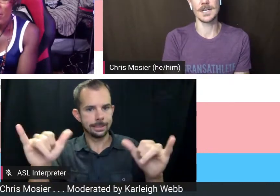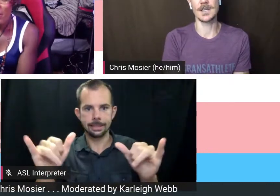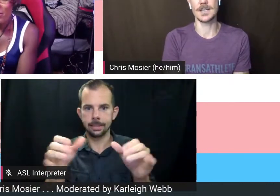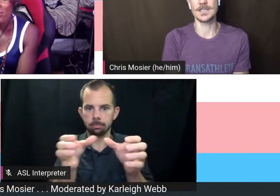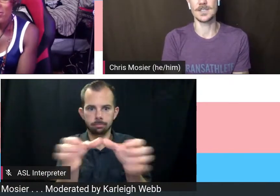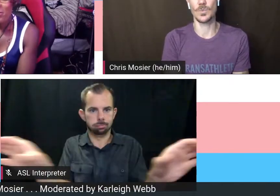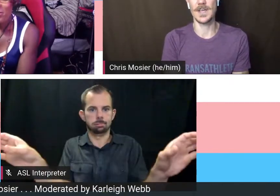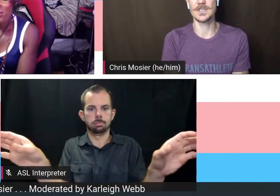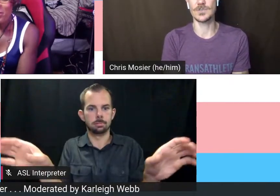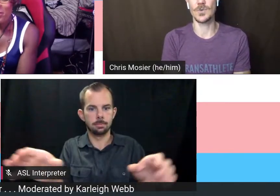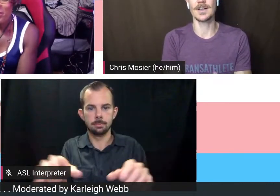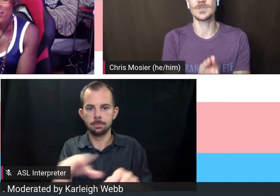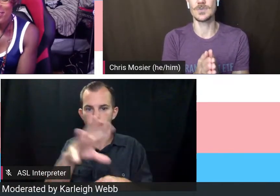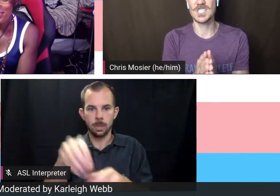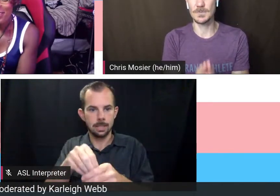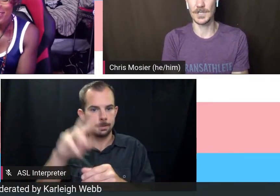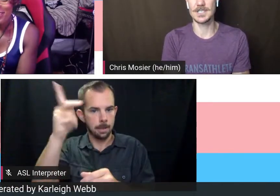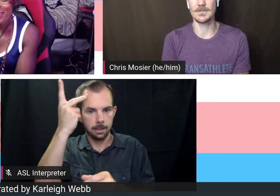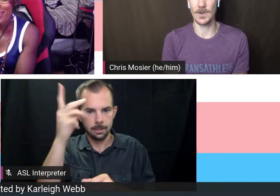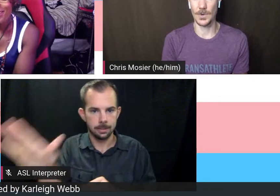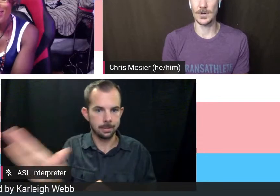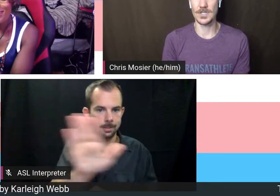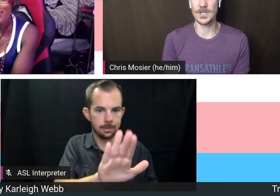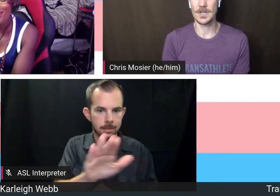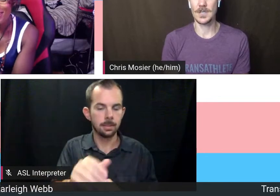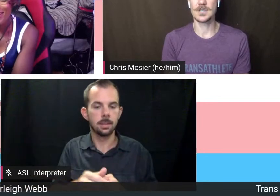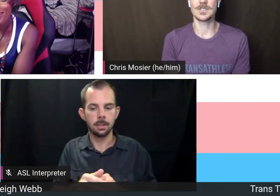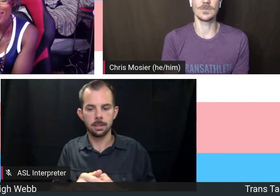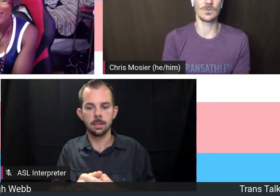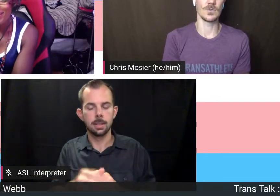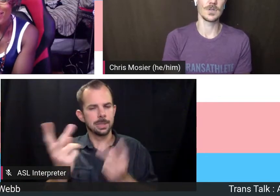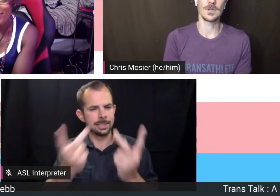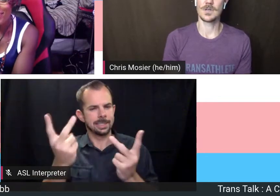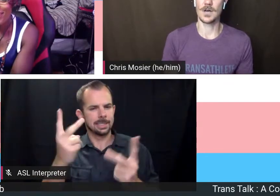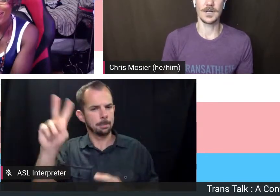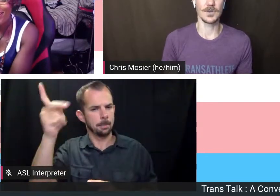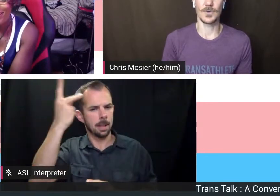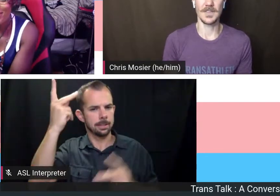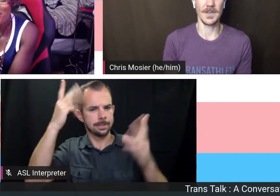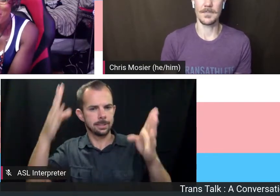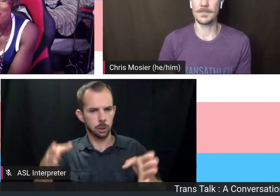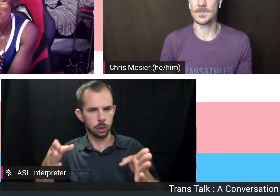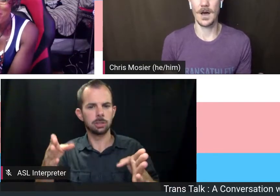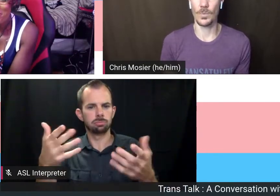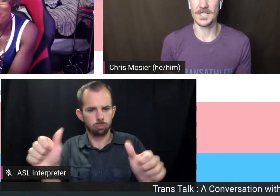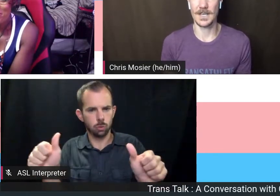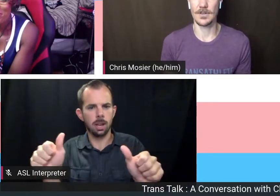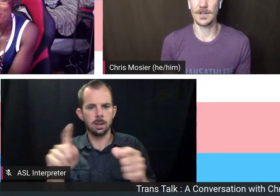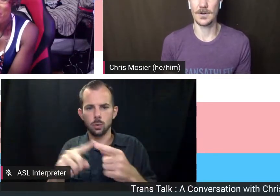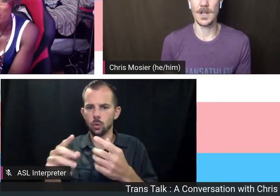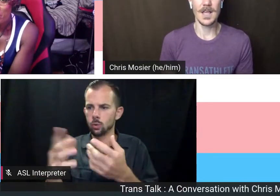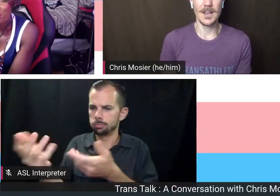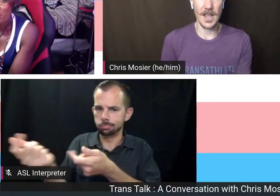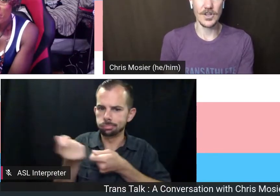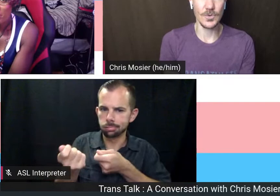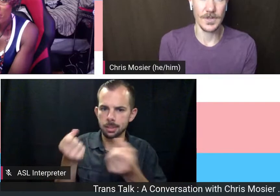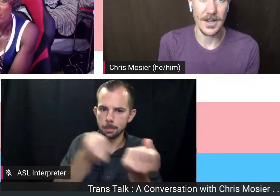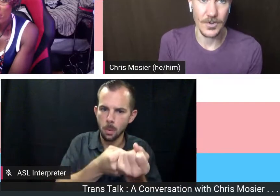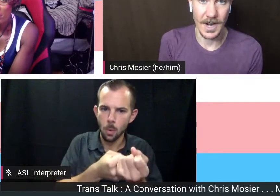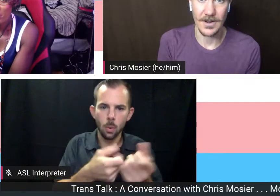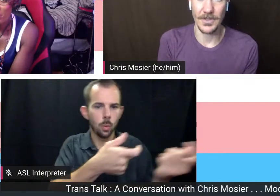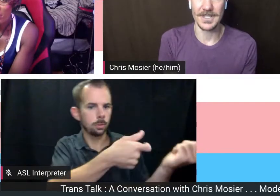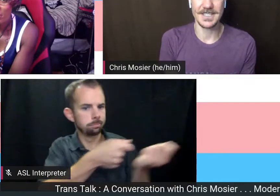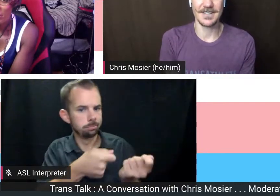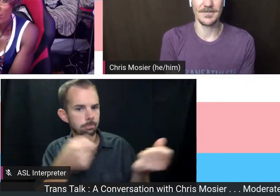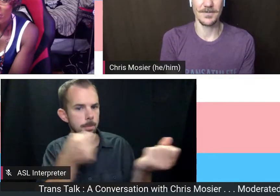our identities as a way to try to split voters to, get them on one side or the other. And you